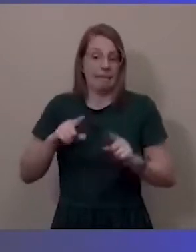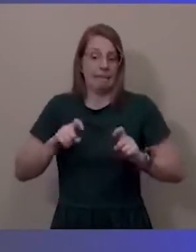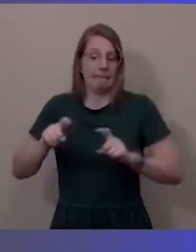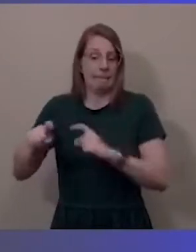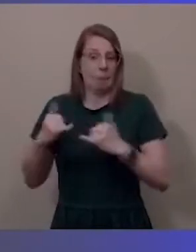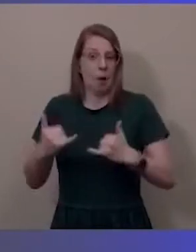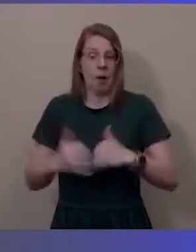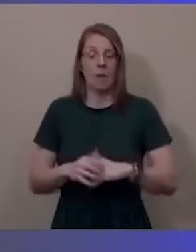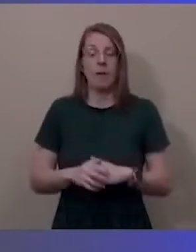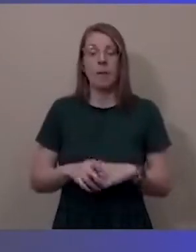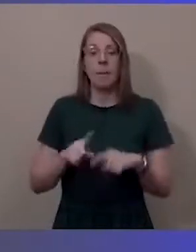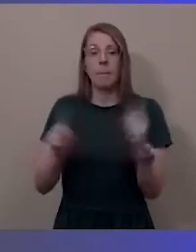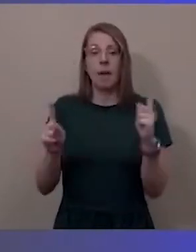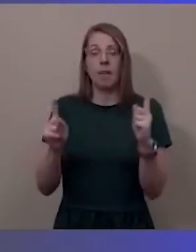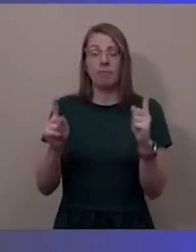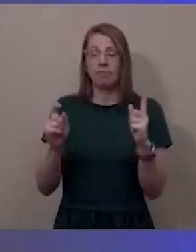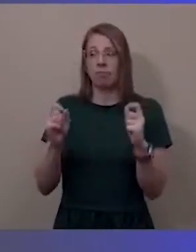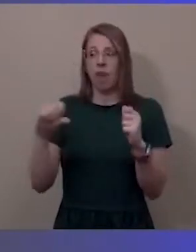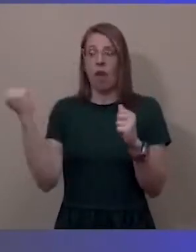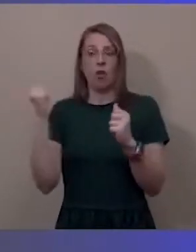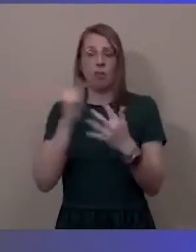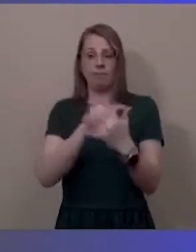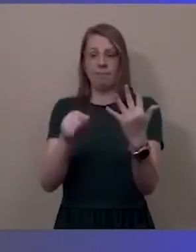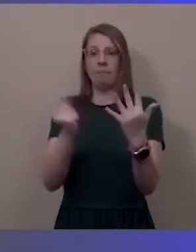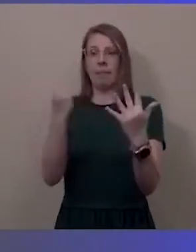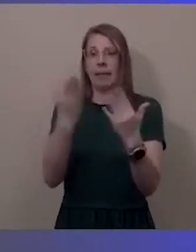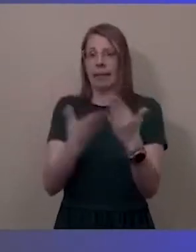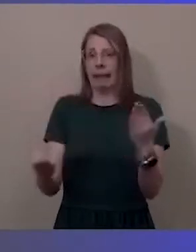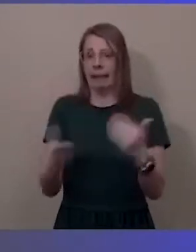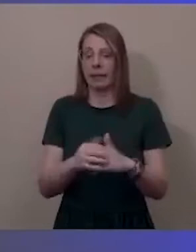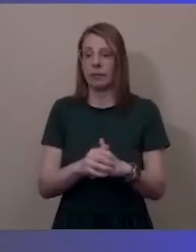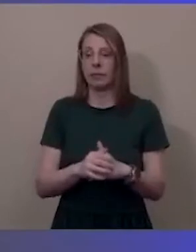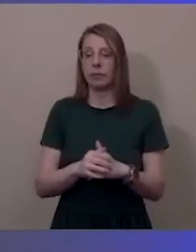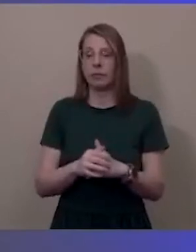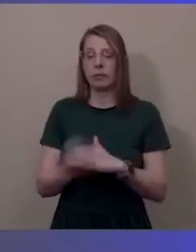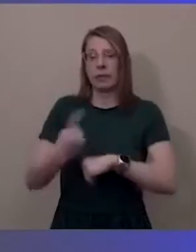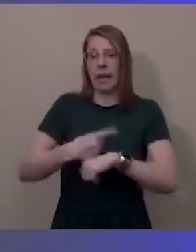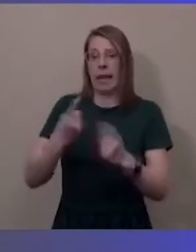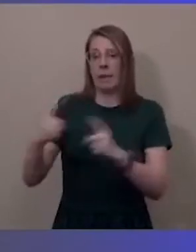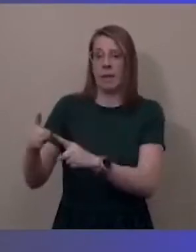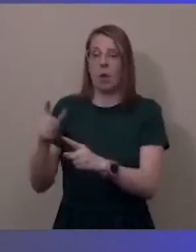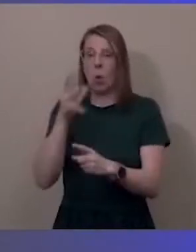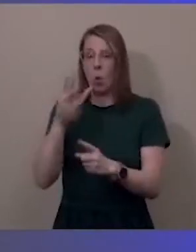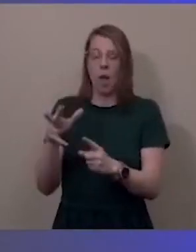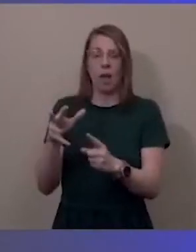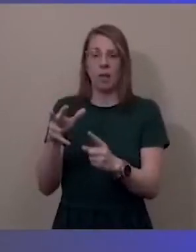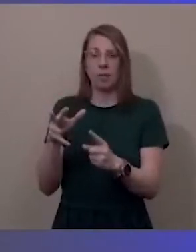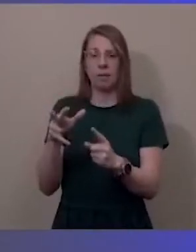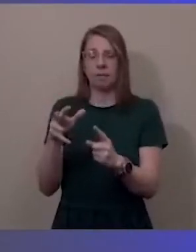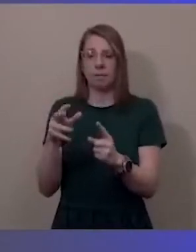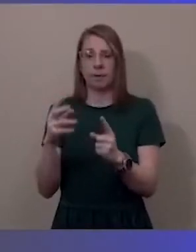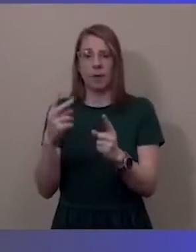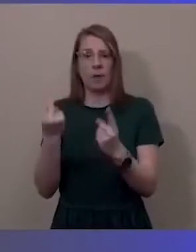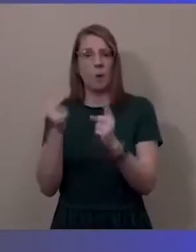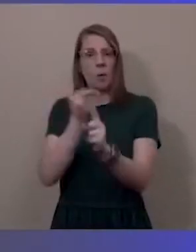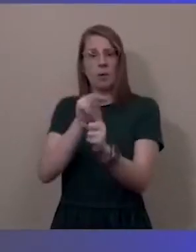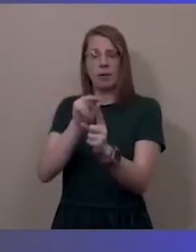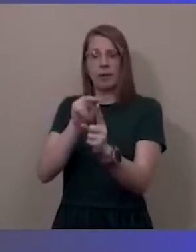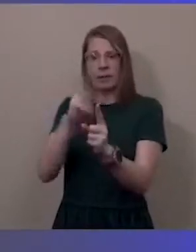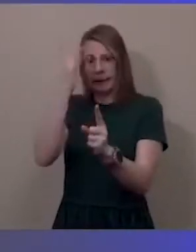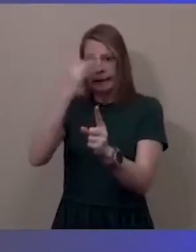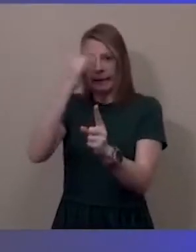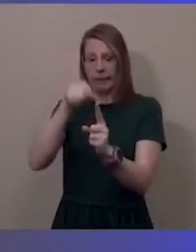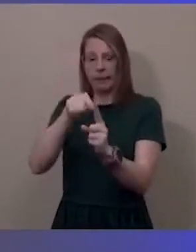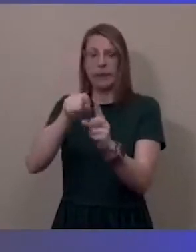but there's a number of other things, and I think the day's coming where we're going to attack this disease from a lot of different angles and understand